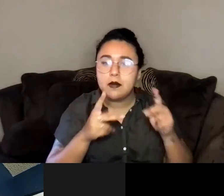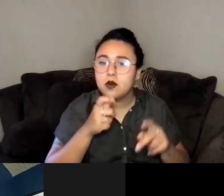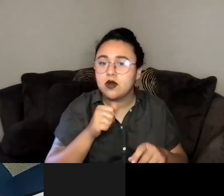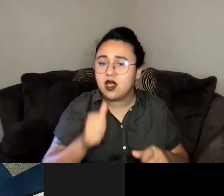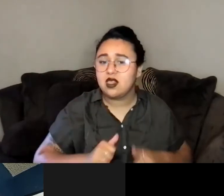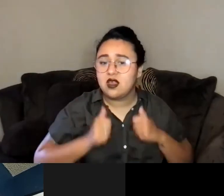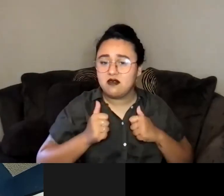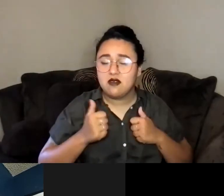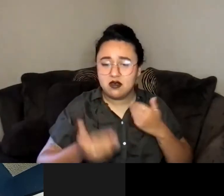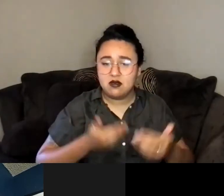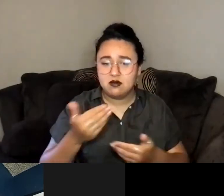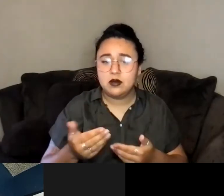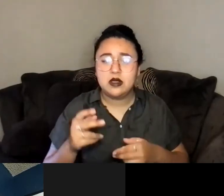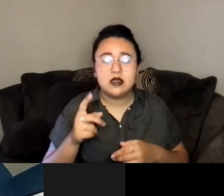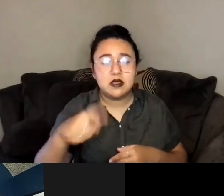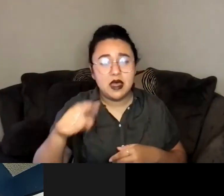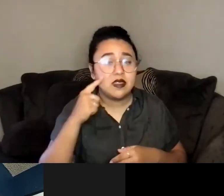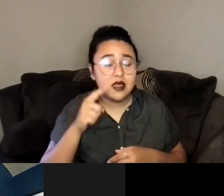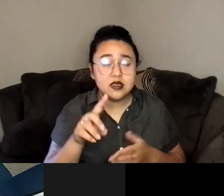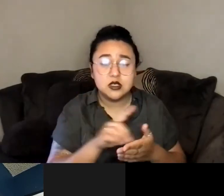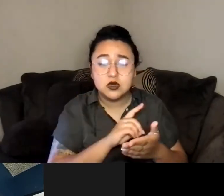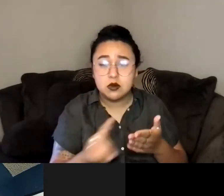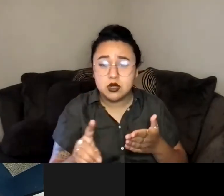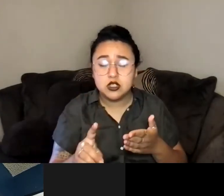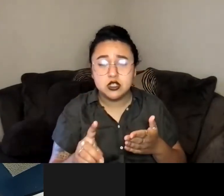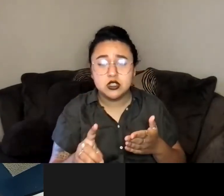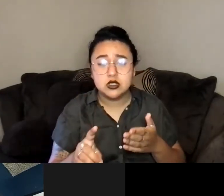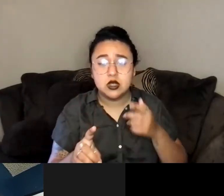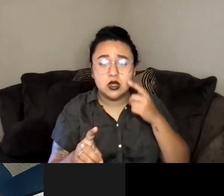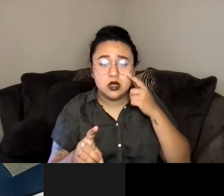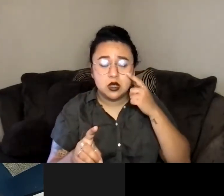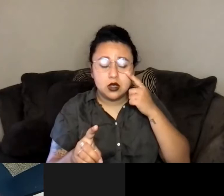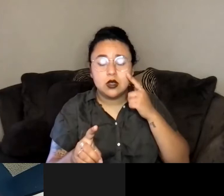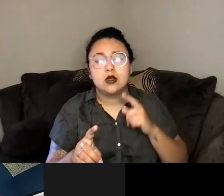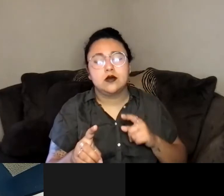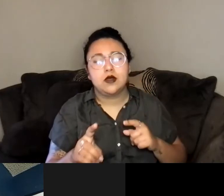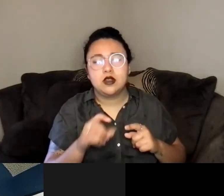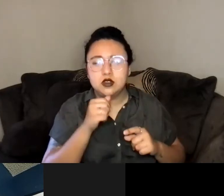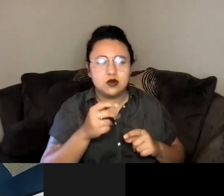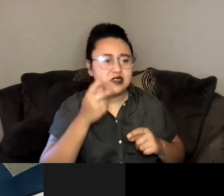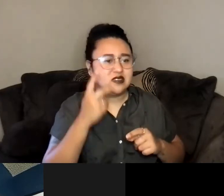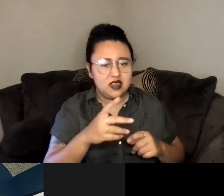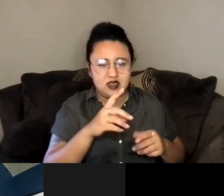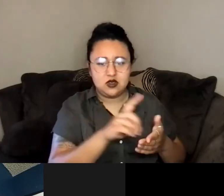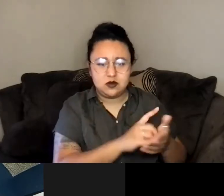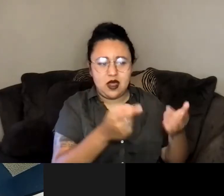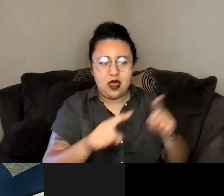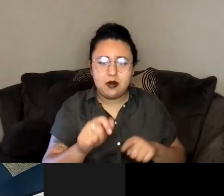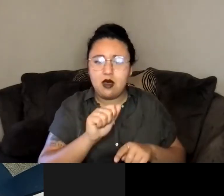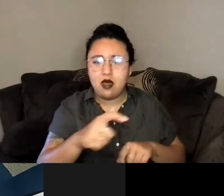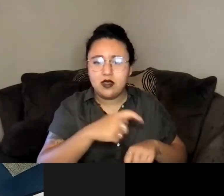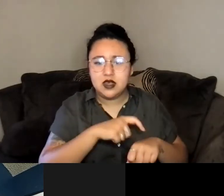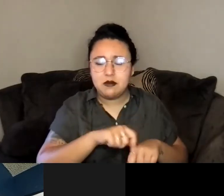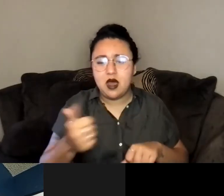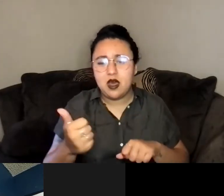they face discrimination like all the time, or they don't face multiple types of discrimination, they don't know this. So they hit weight discrimination